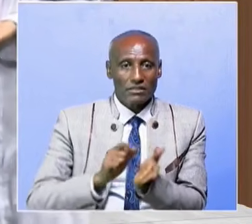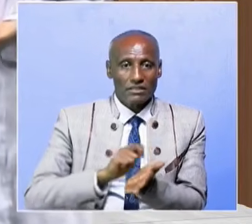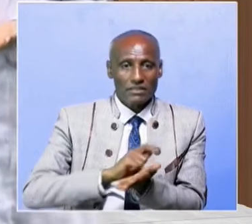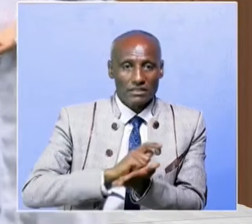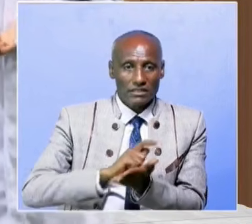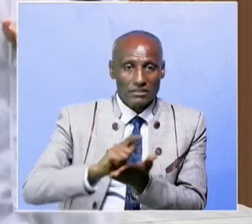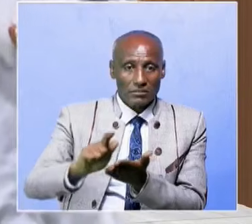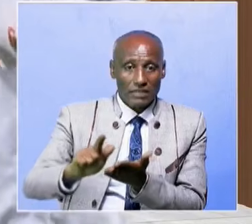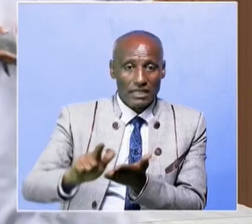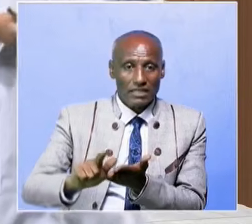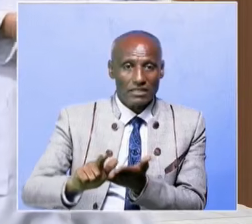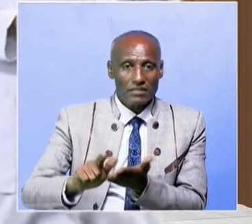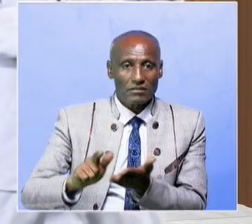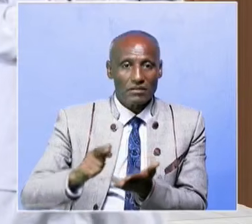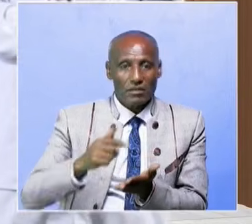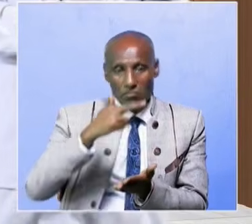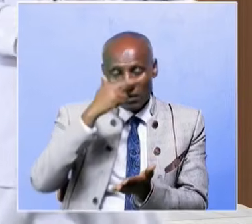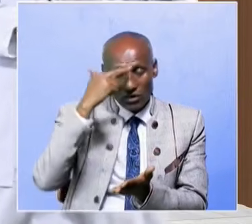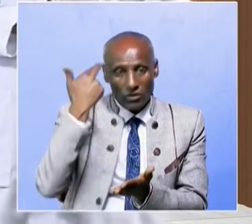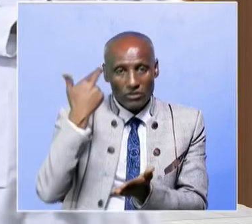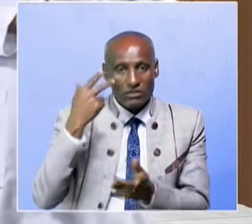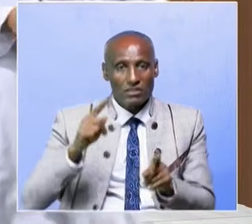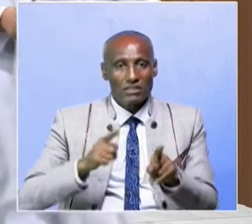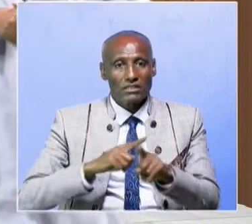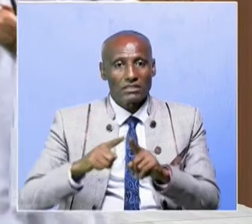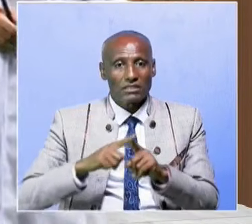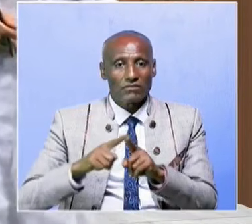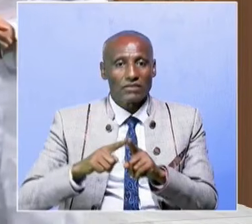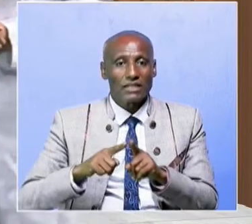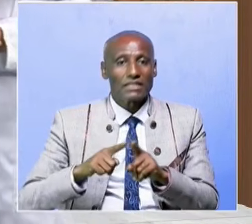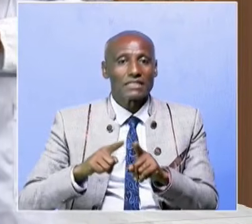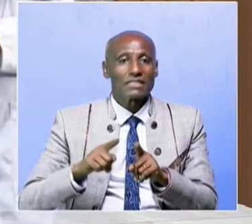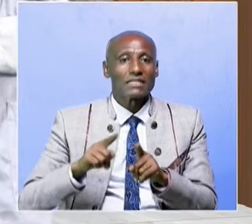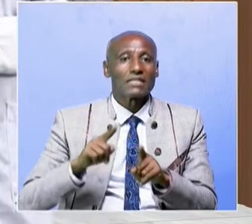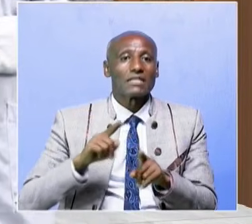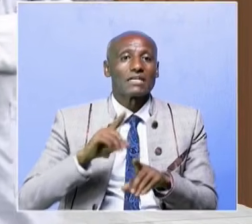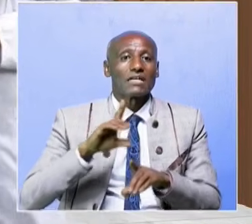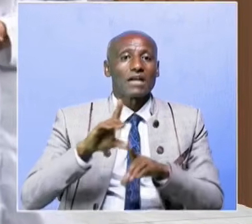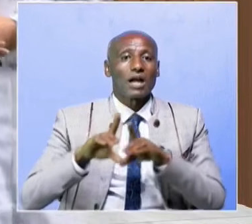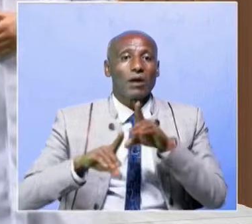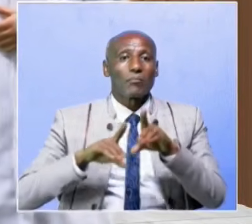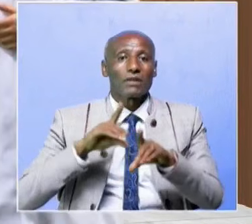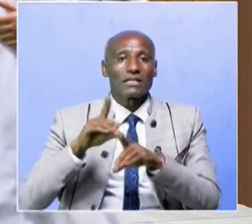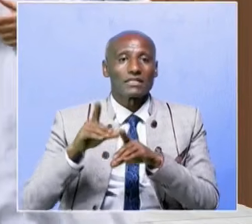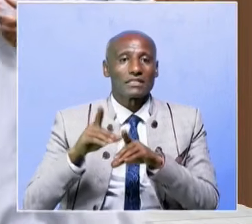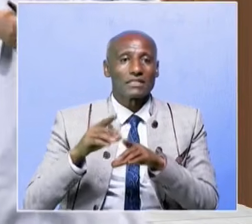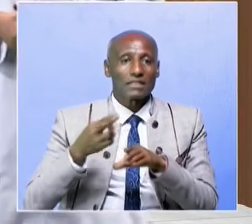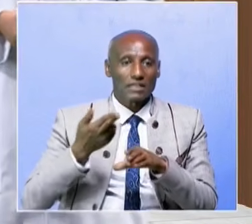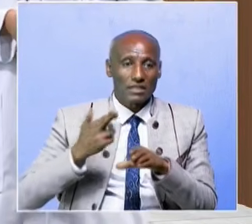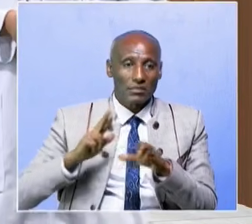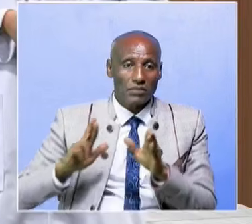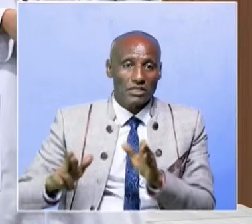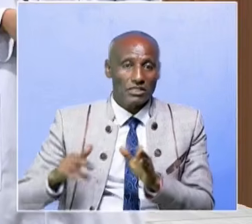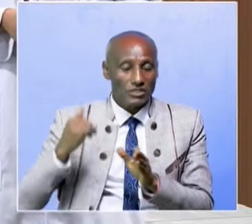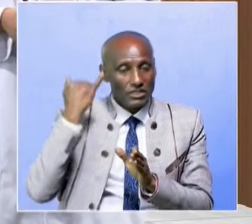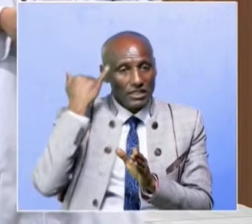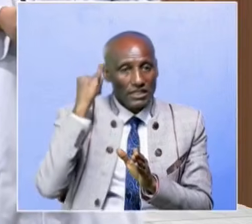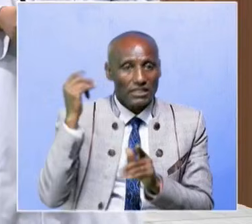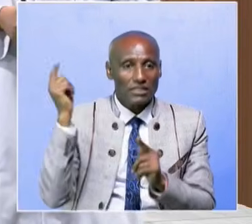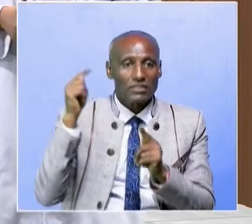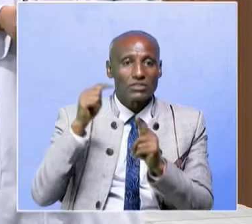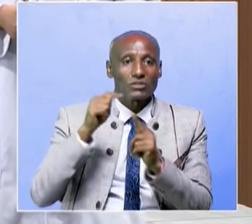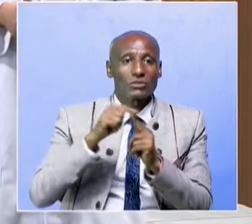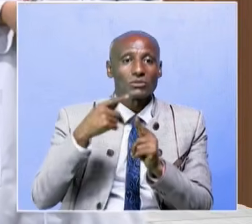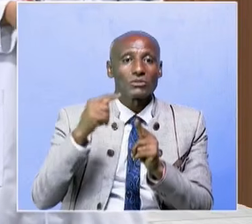city is clean now because different companies are bringing remediation ideas to the